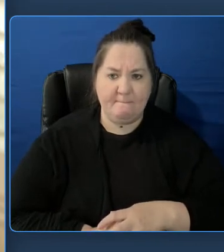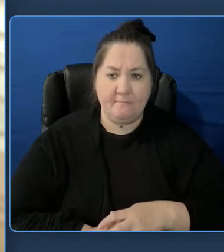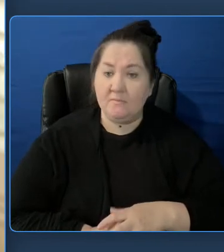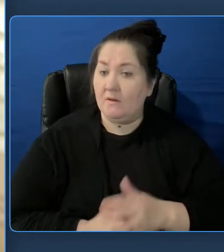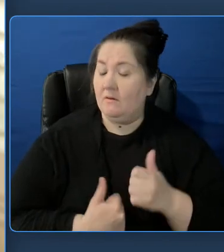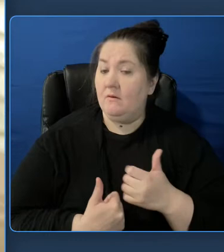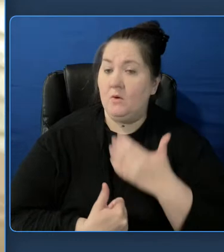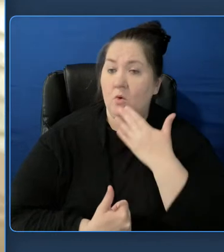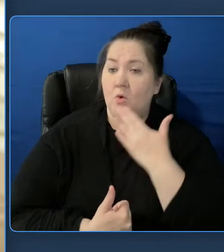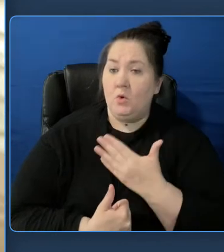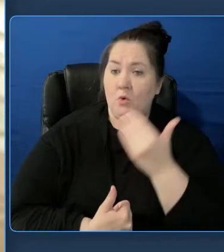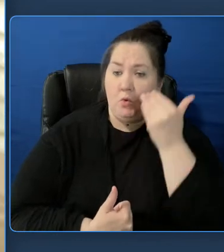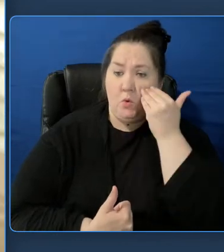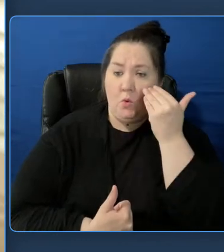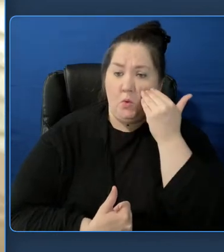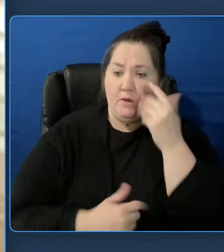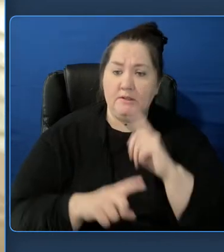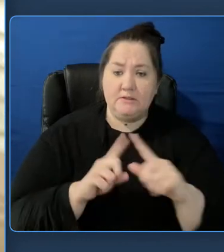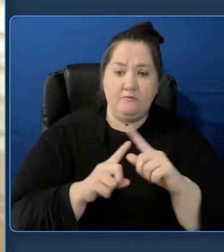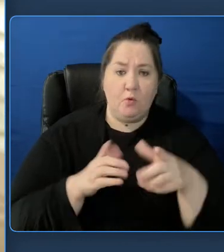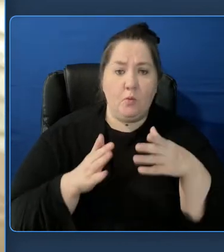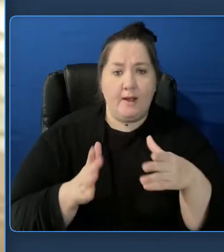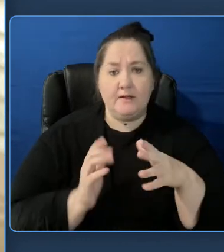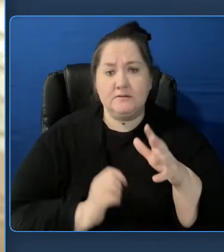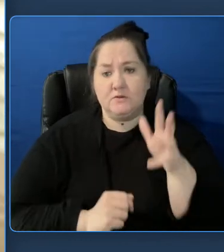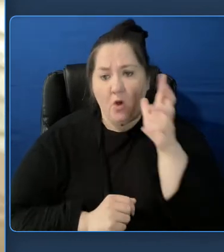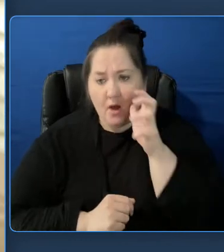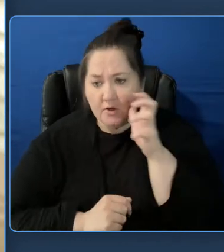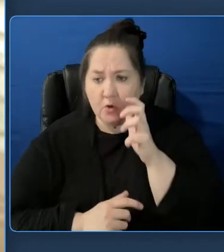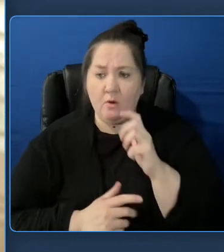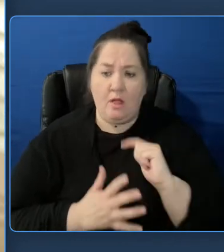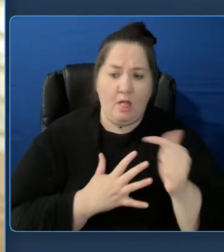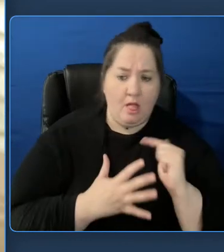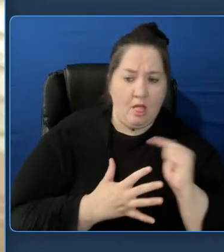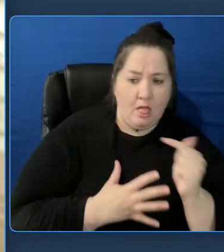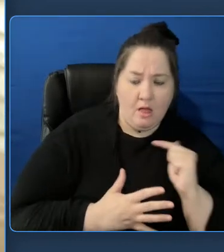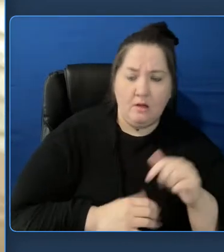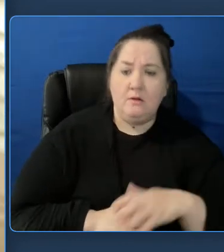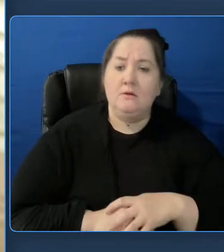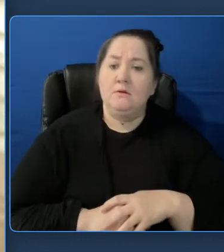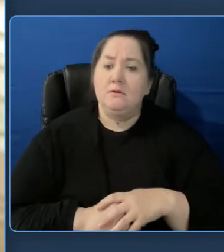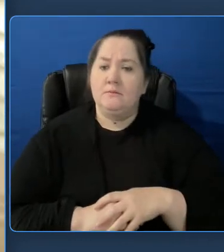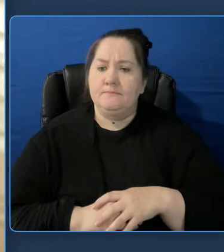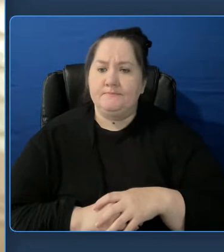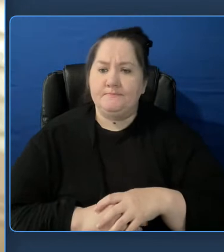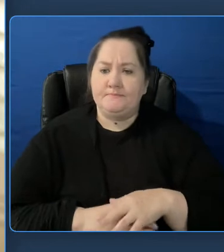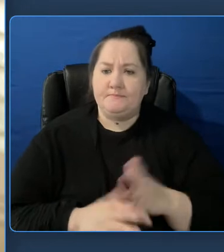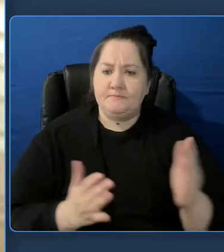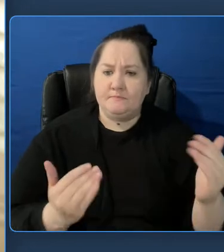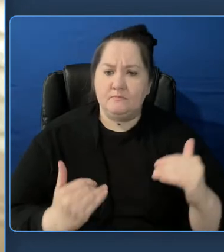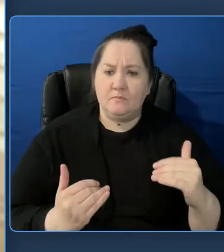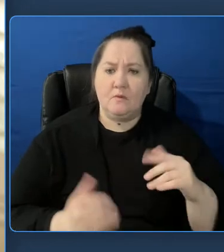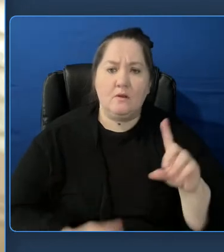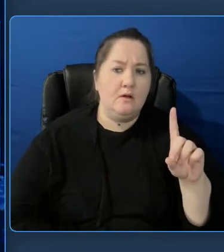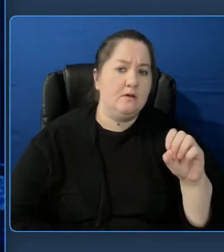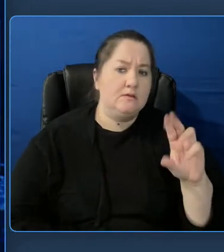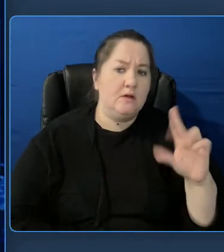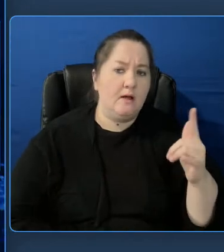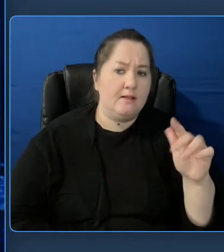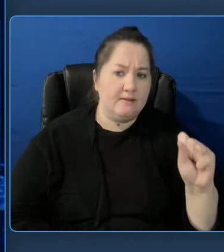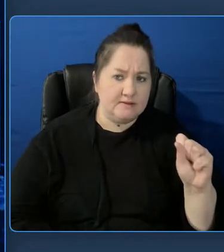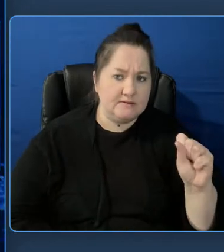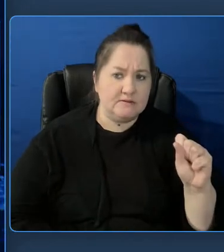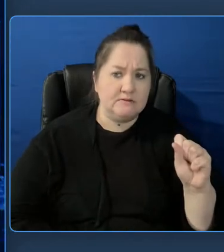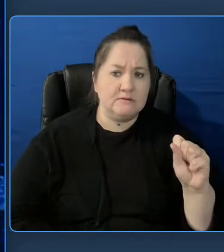That's great to know, the different ways we can get audio in and out of things. Let's go to the next question. From Douglas